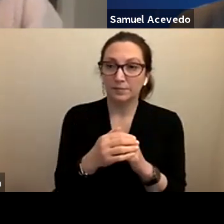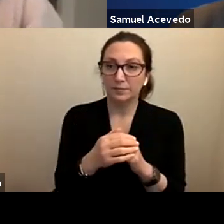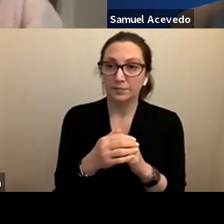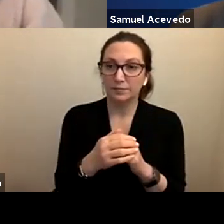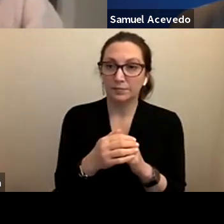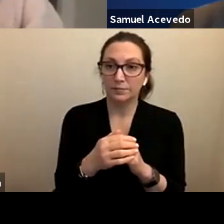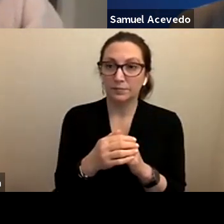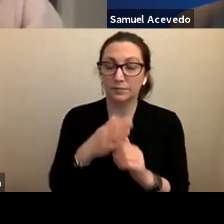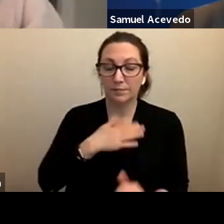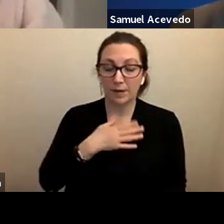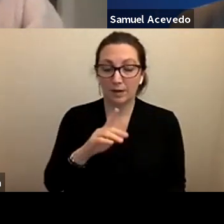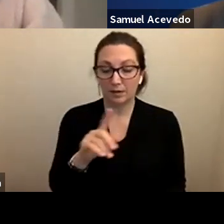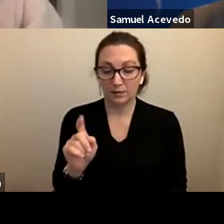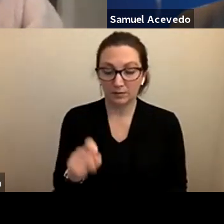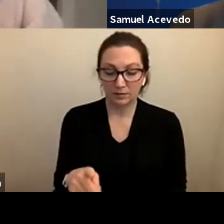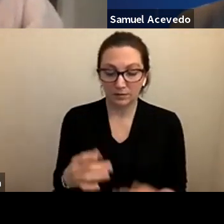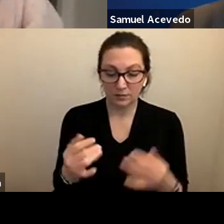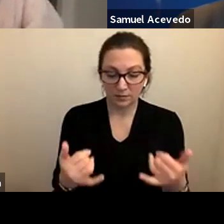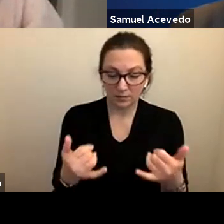question that I have at this time